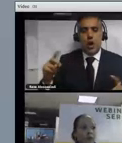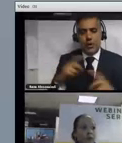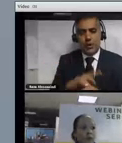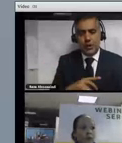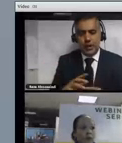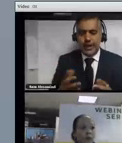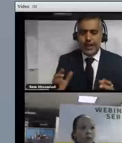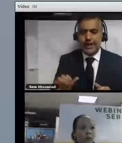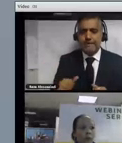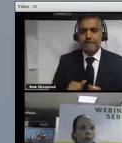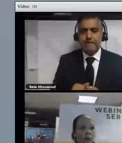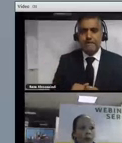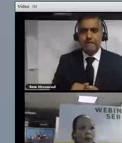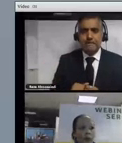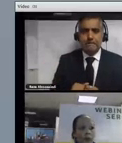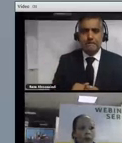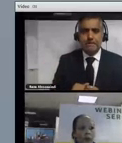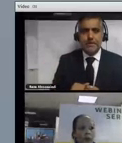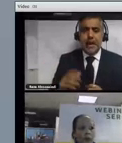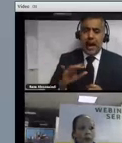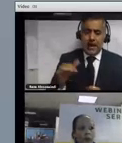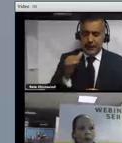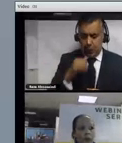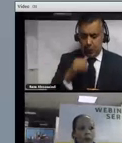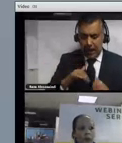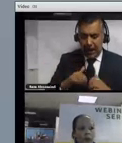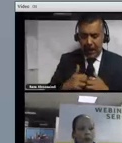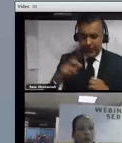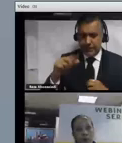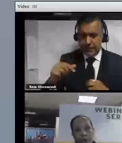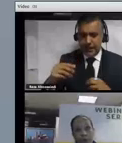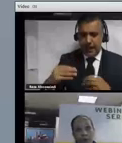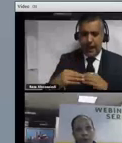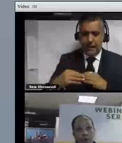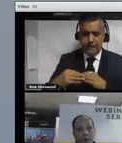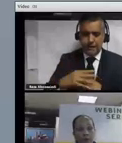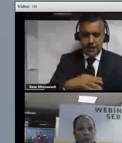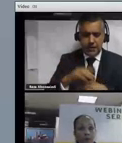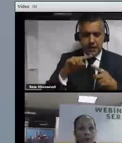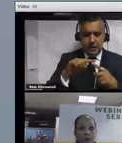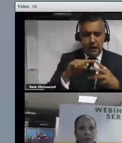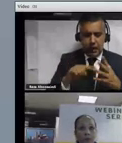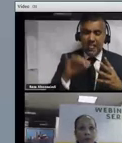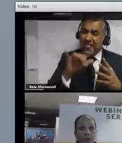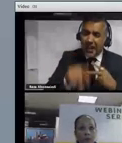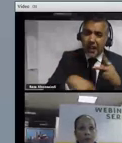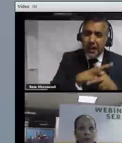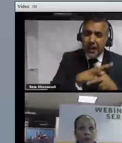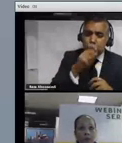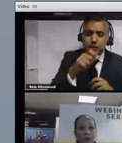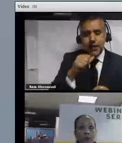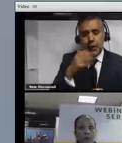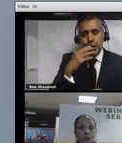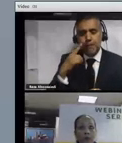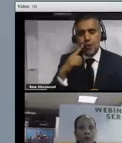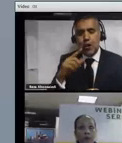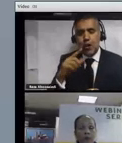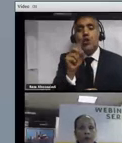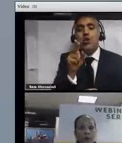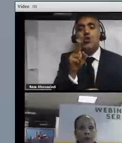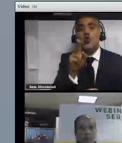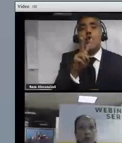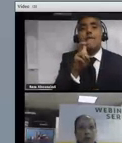does, as a woman, how does disability affect blah, blah, blah, that kind of a question does not work on a survey. It can work on a